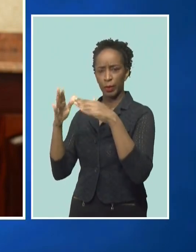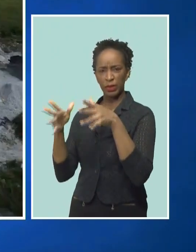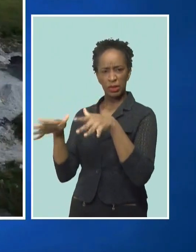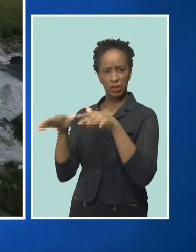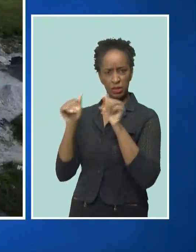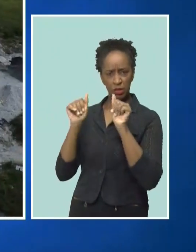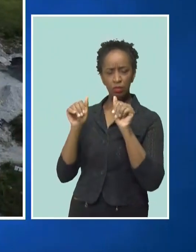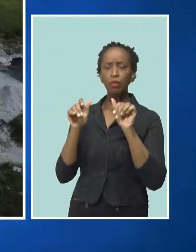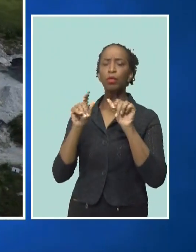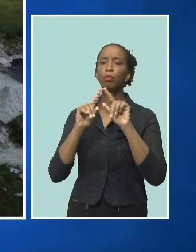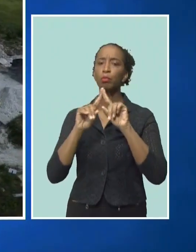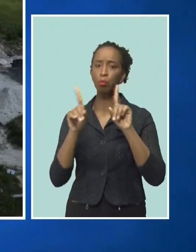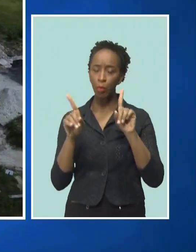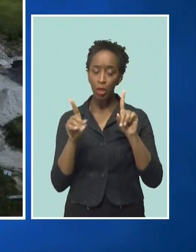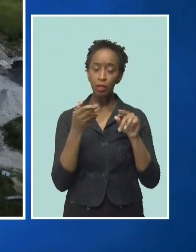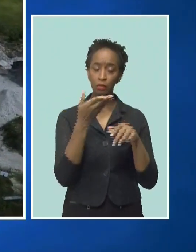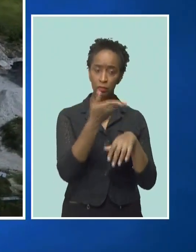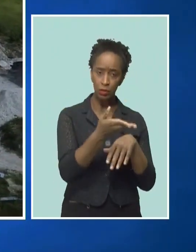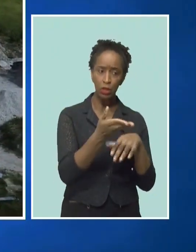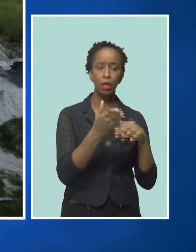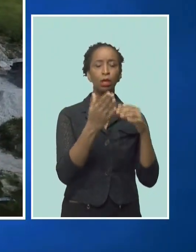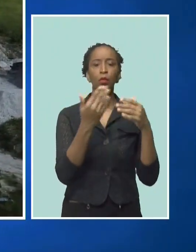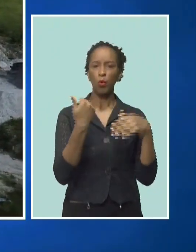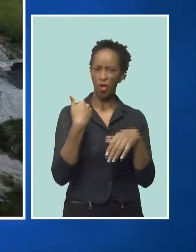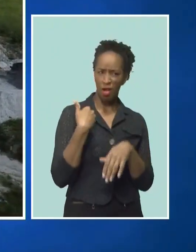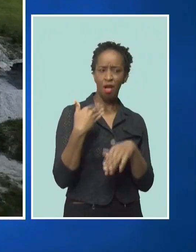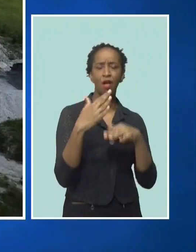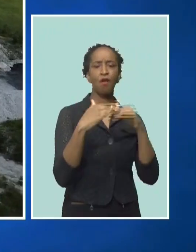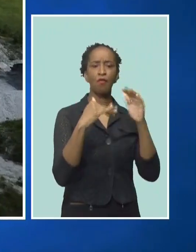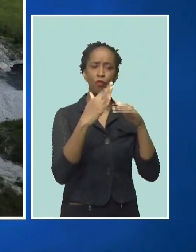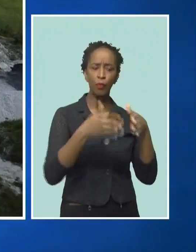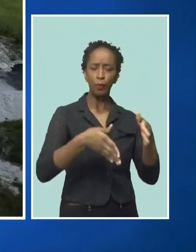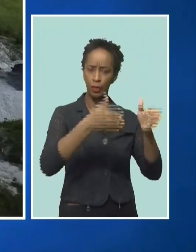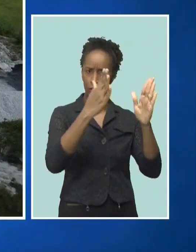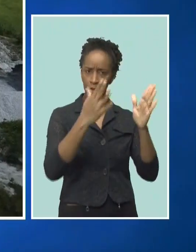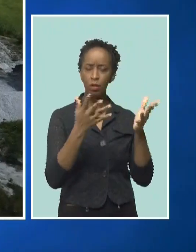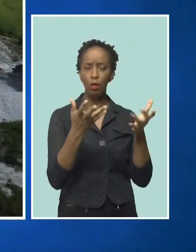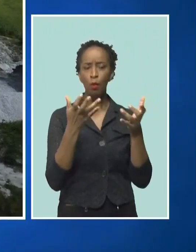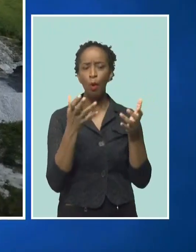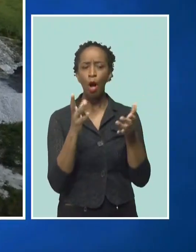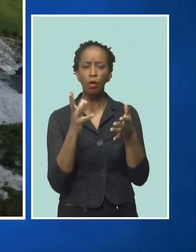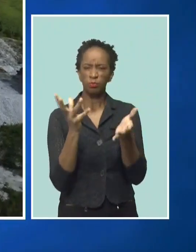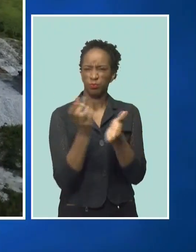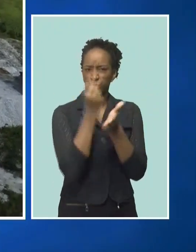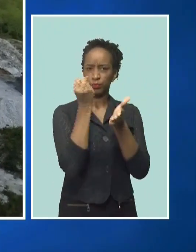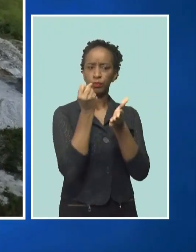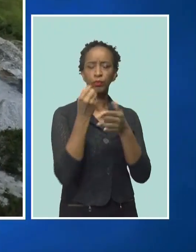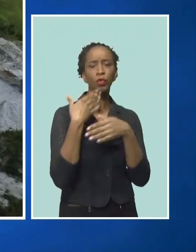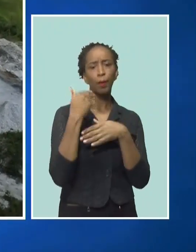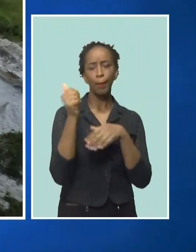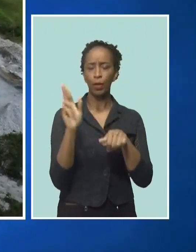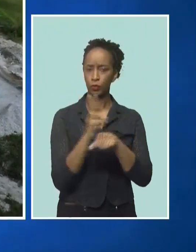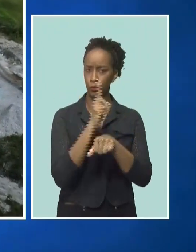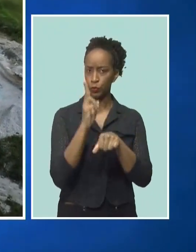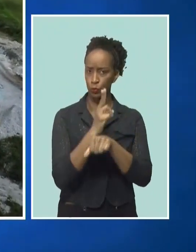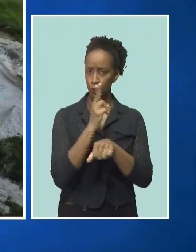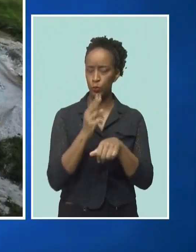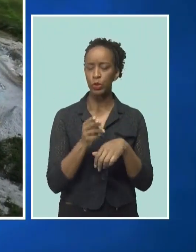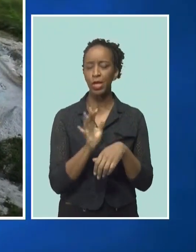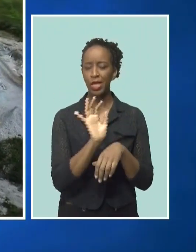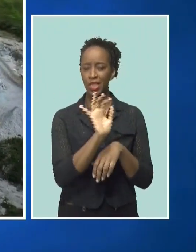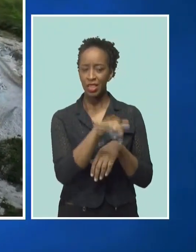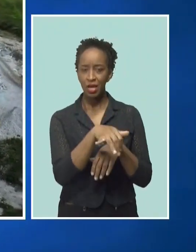that we are able to make use of it. But it's not just for this isolated project. One of the things that was really encouraging about the